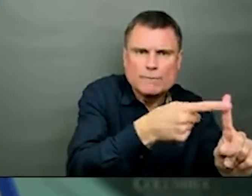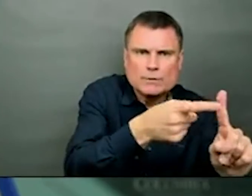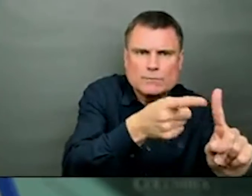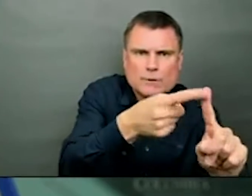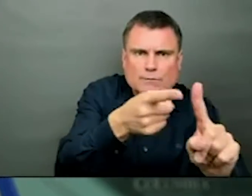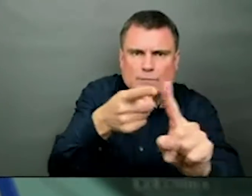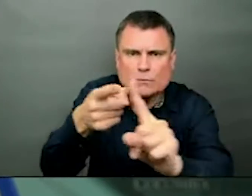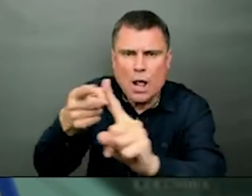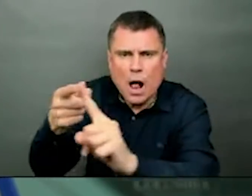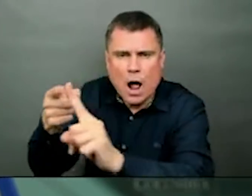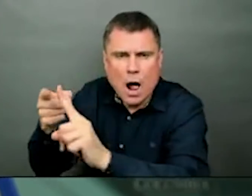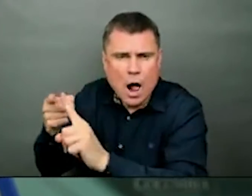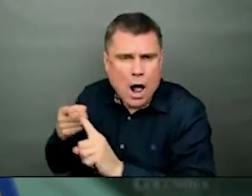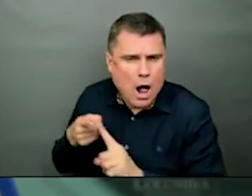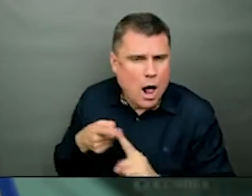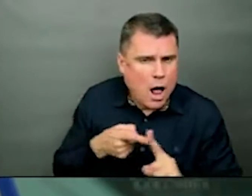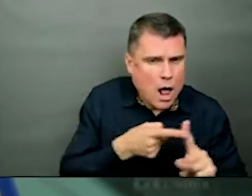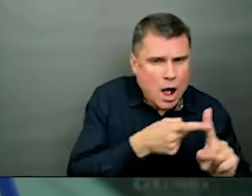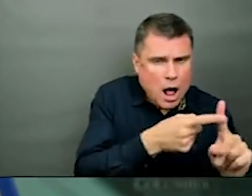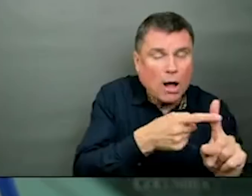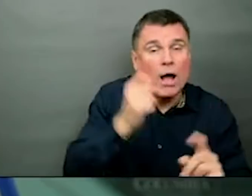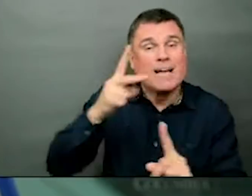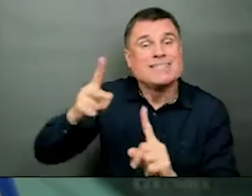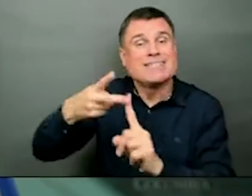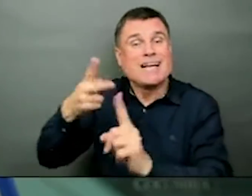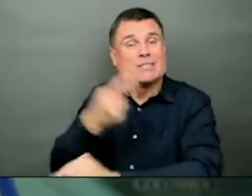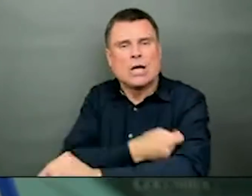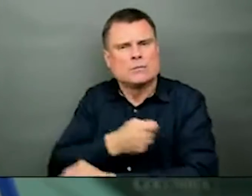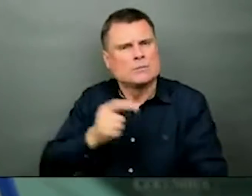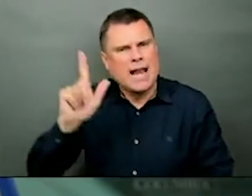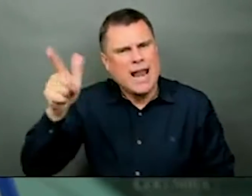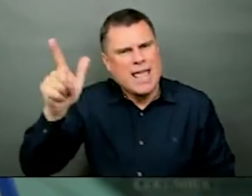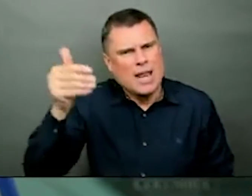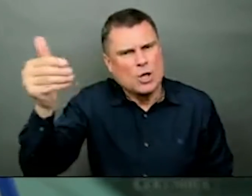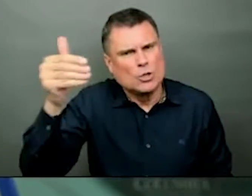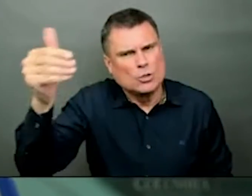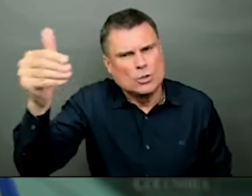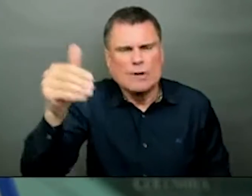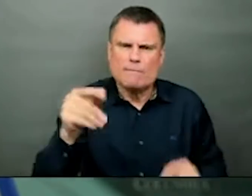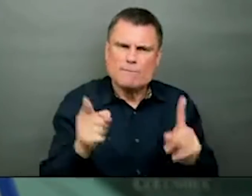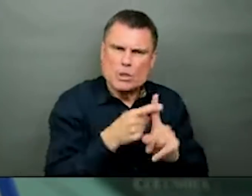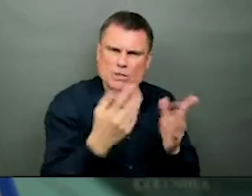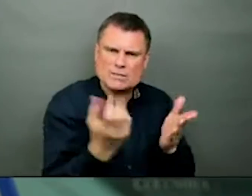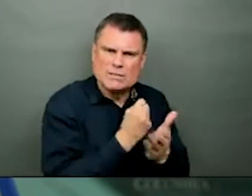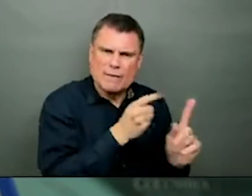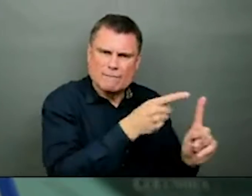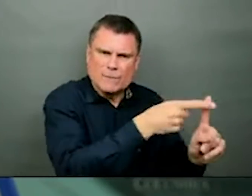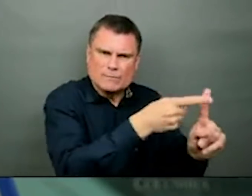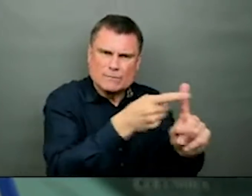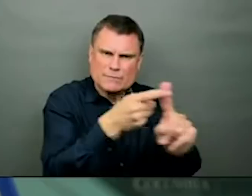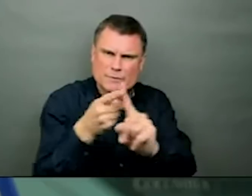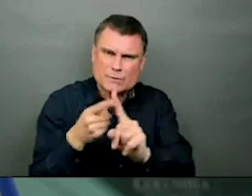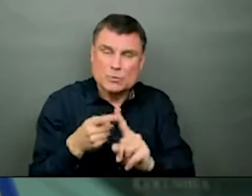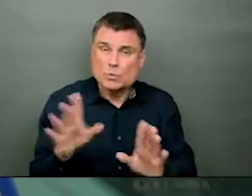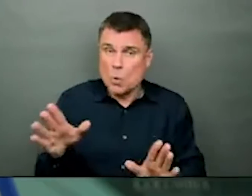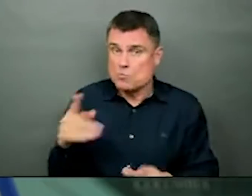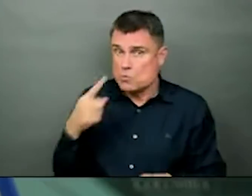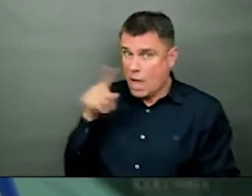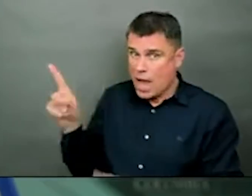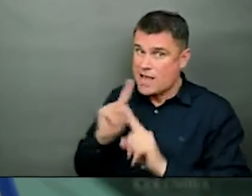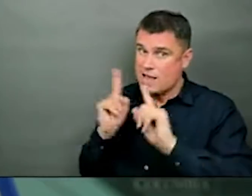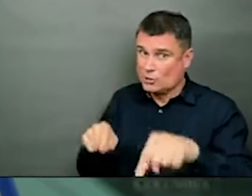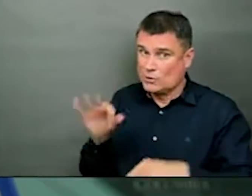questions. Ces vaccins ont été développés et distribués pour la première fois au mois de décembre.